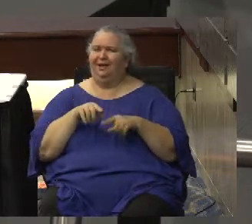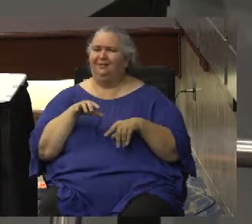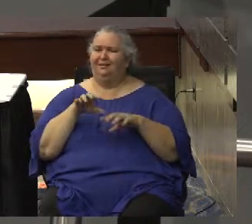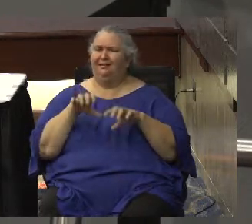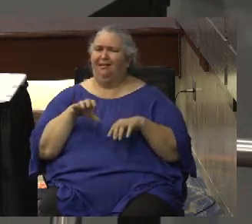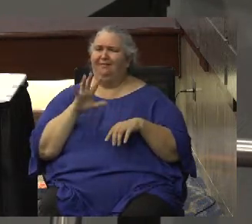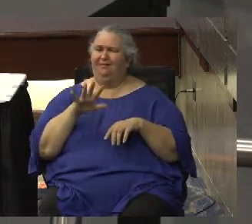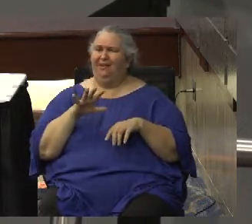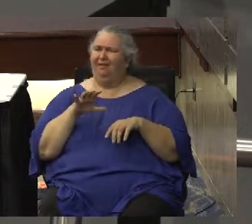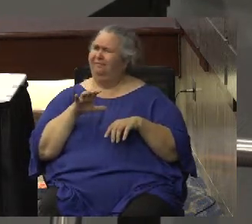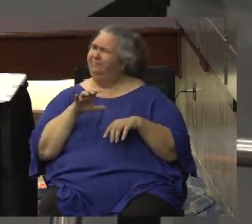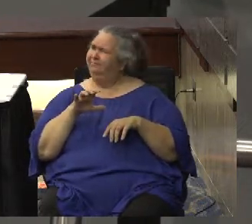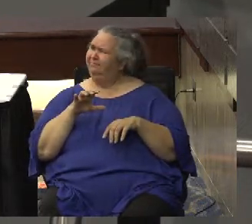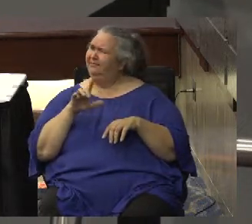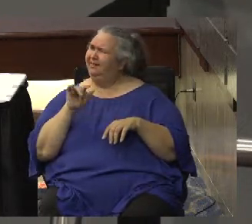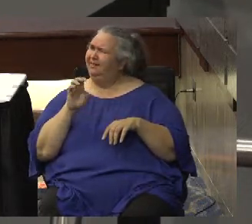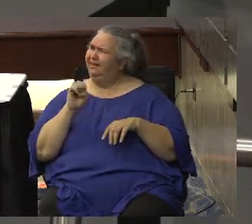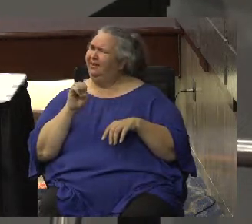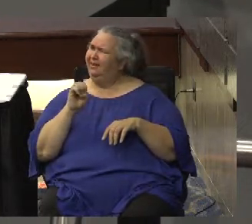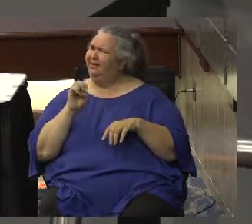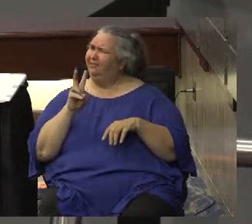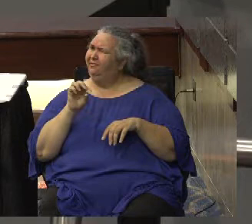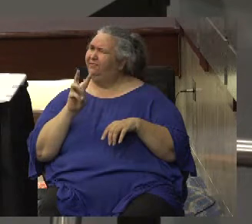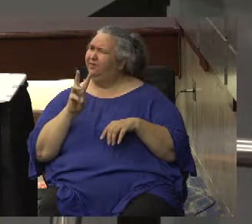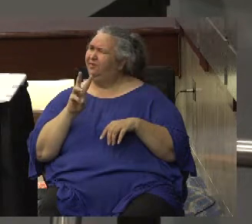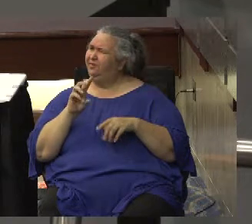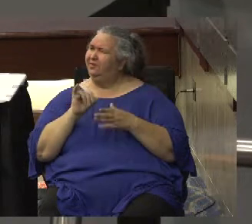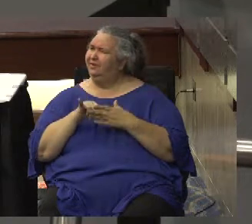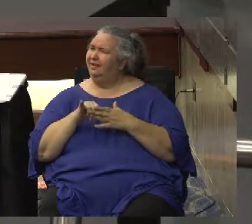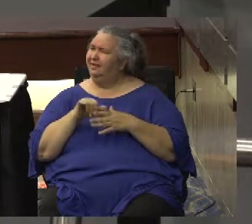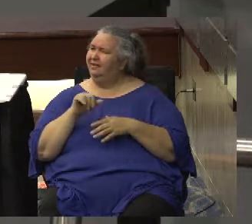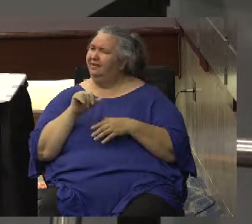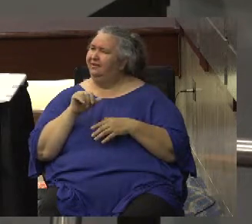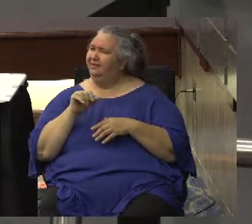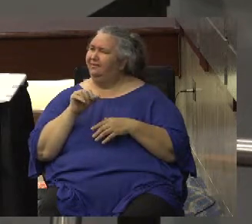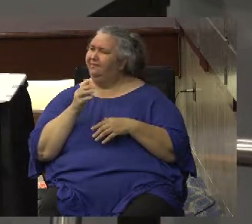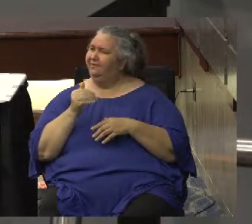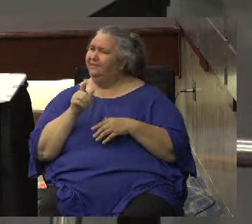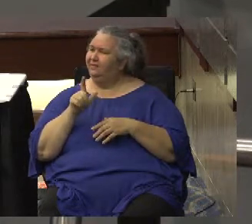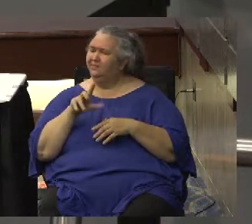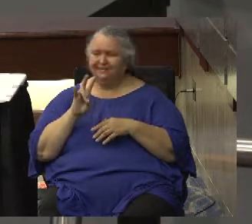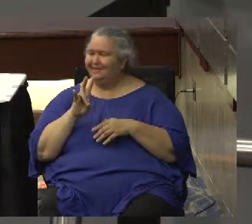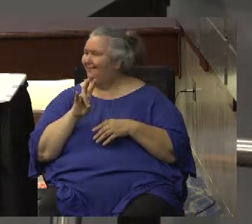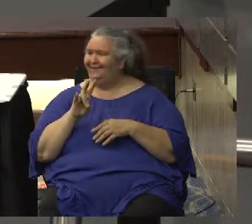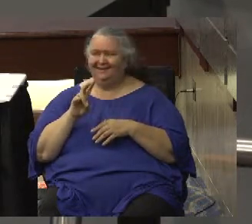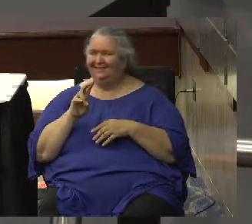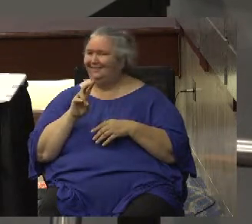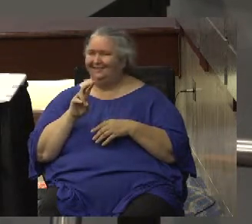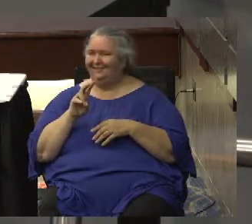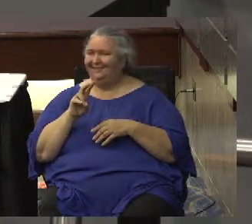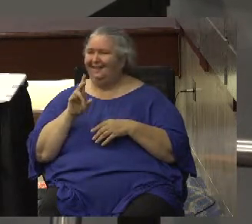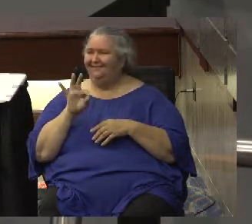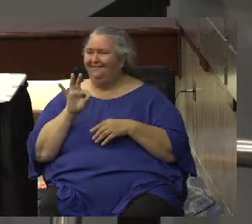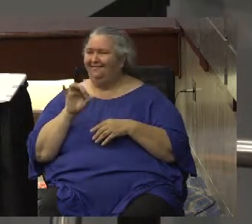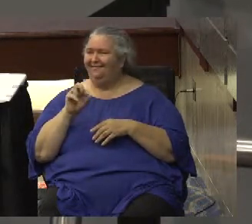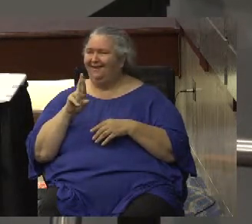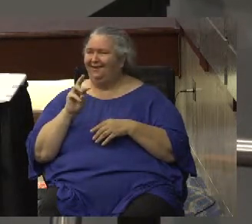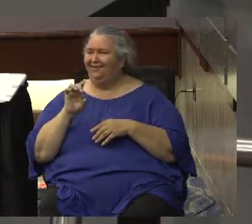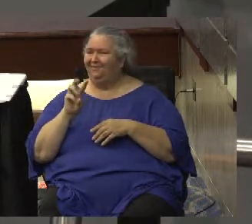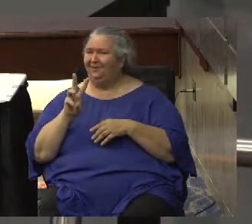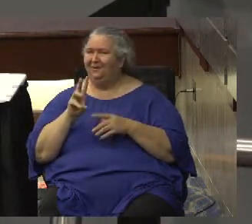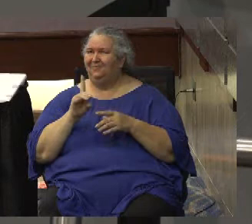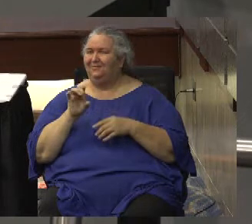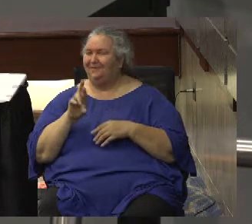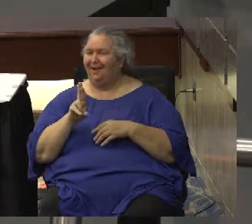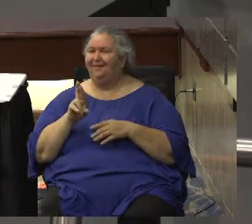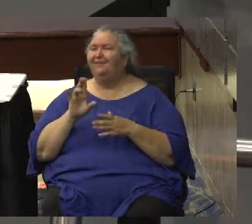of the Lake Air Village Edition, known as 5719 Fairview Drive. By a vote of 8-3, the Plan Commission recommended approval of the request